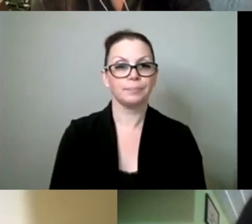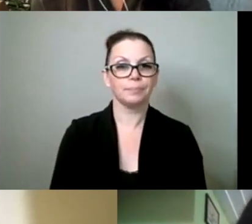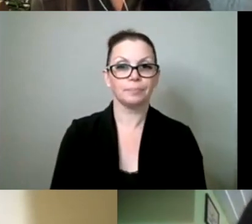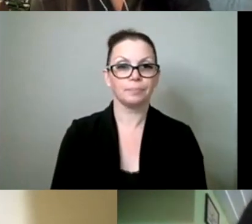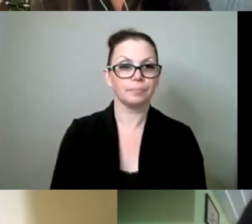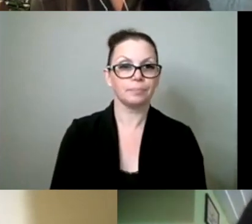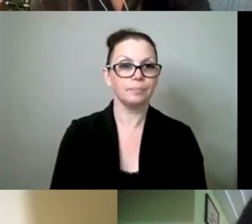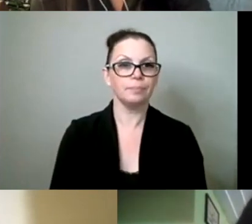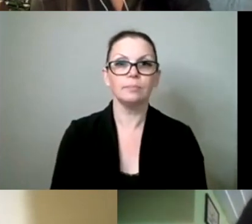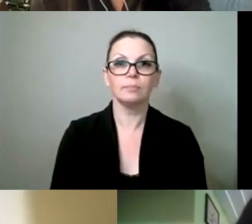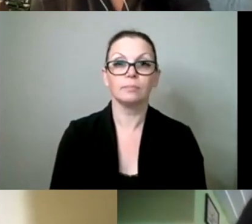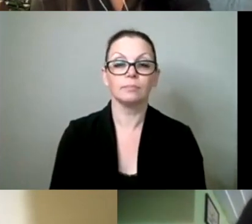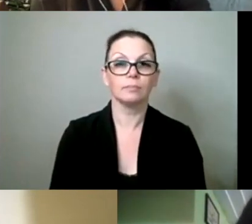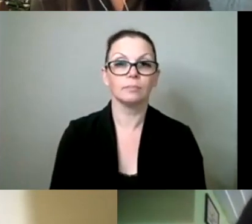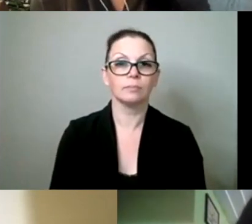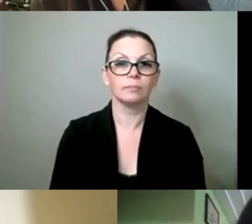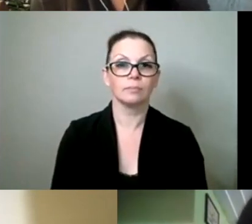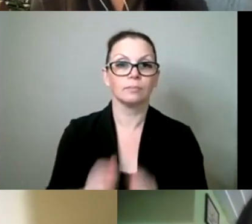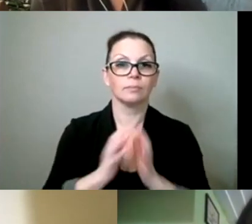That's where for me it was.